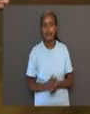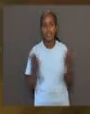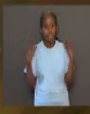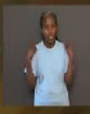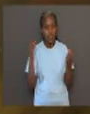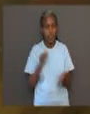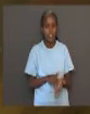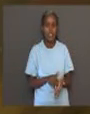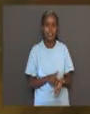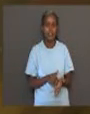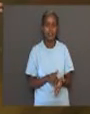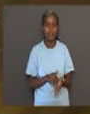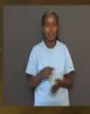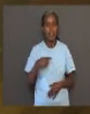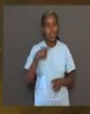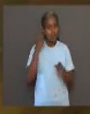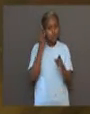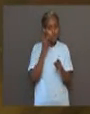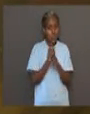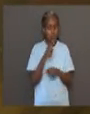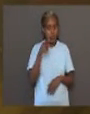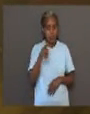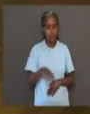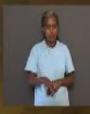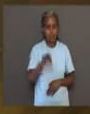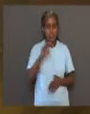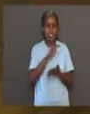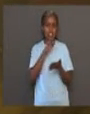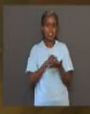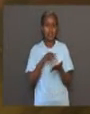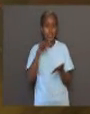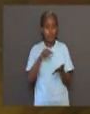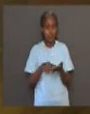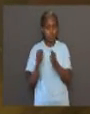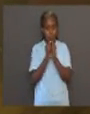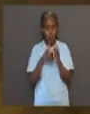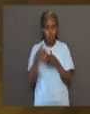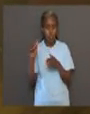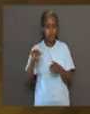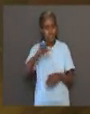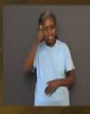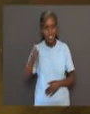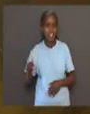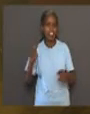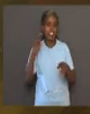Hello again. I'm sure that you found the midpoint without any trouble.